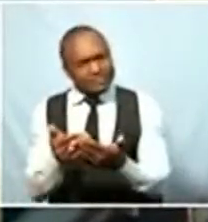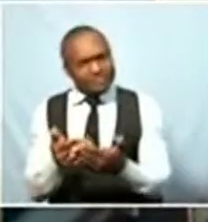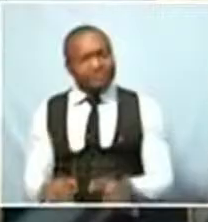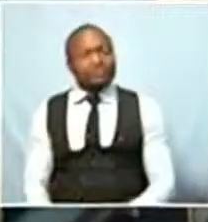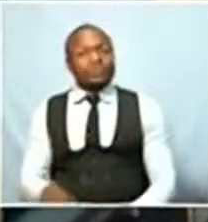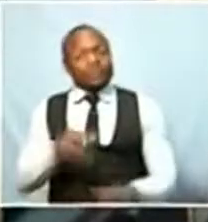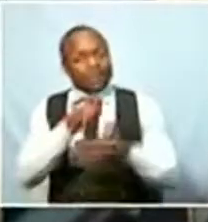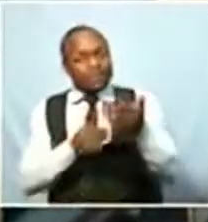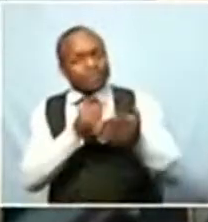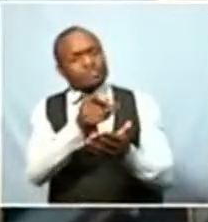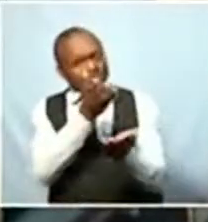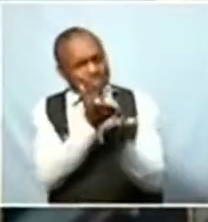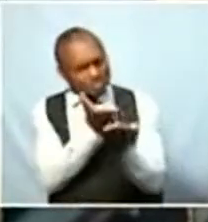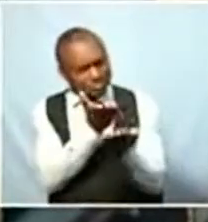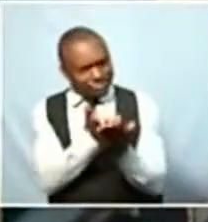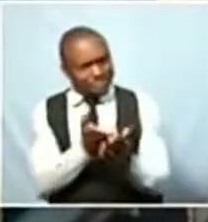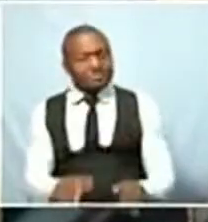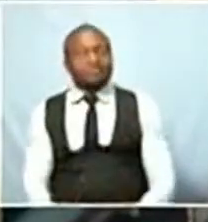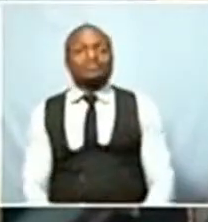What would you suggest